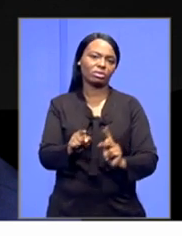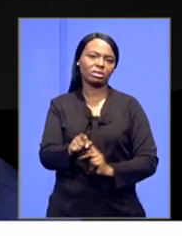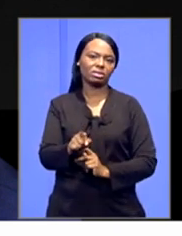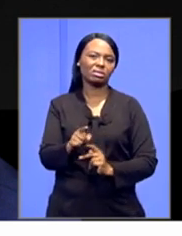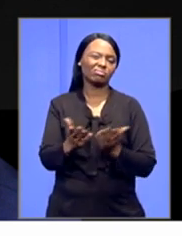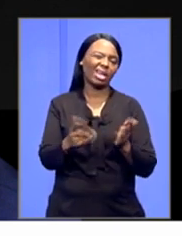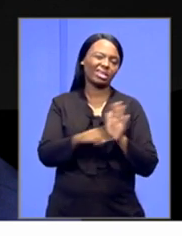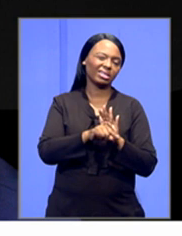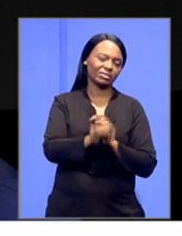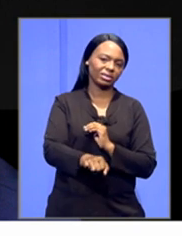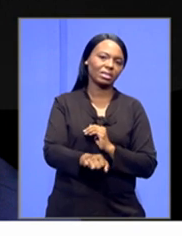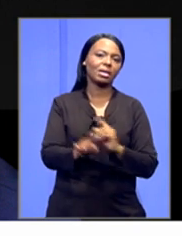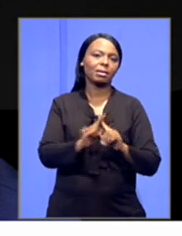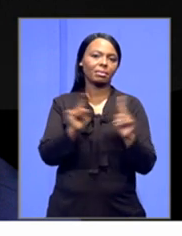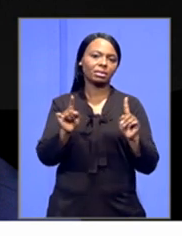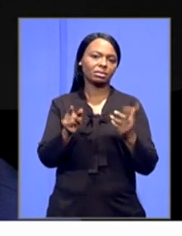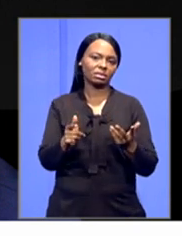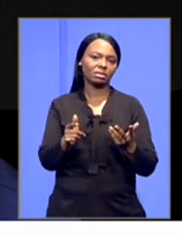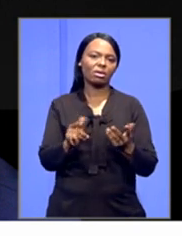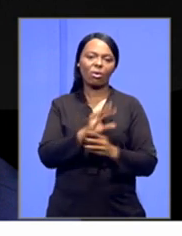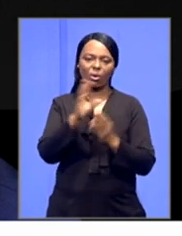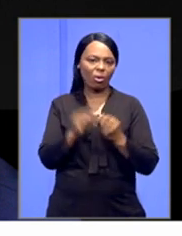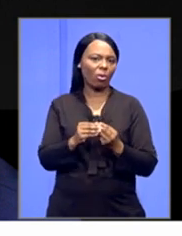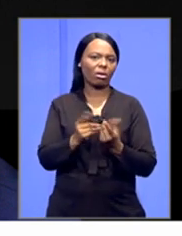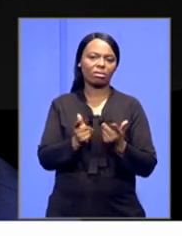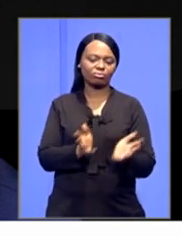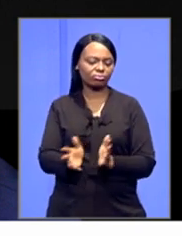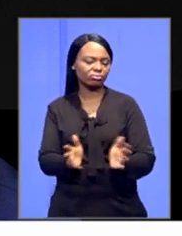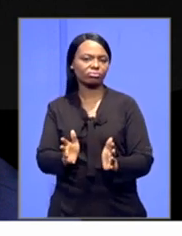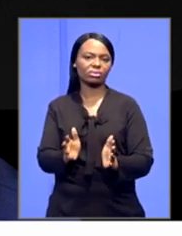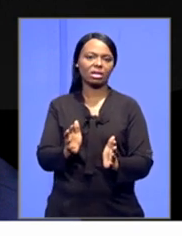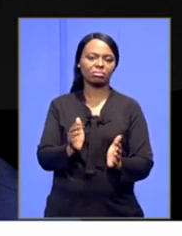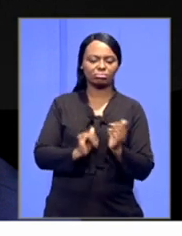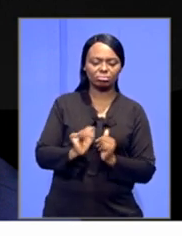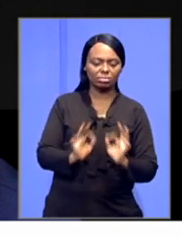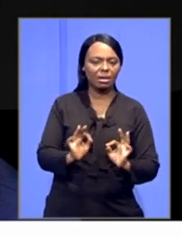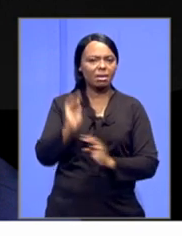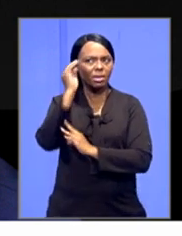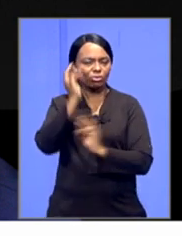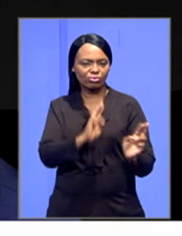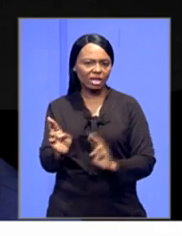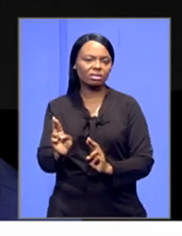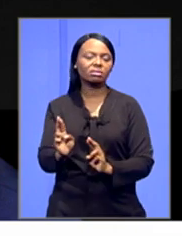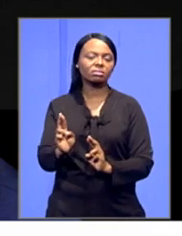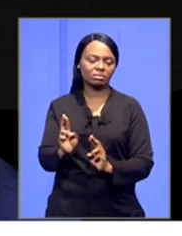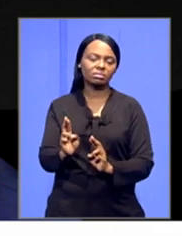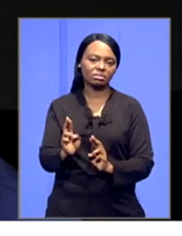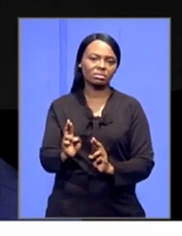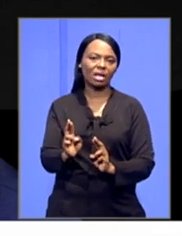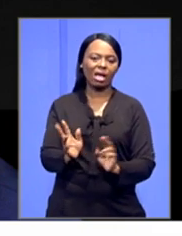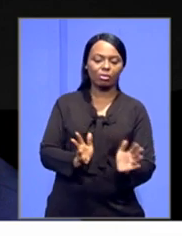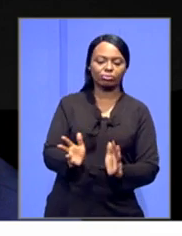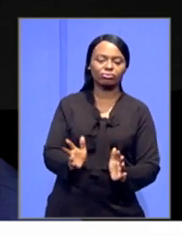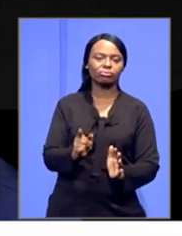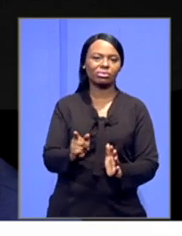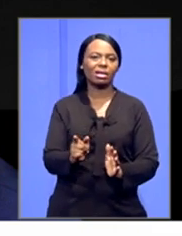negative, but for the rest, the performances of all the players, the mentality on the field, the way they